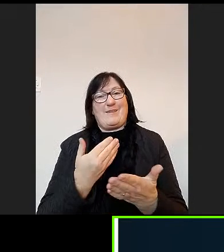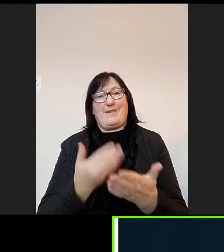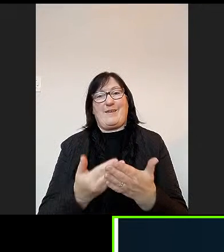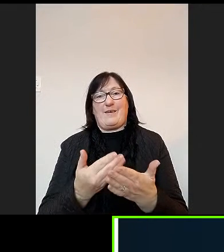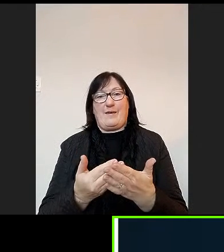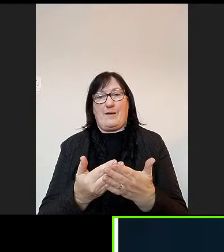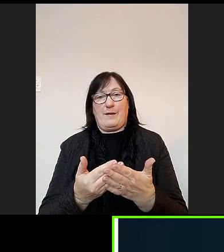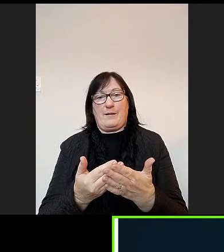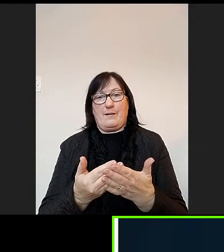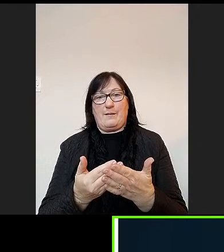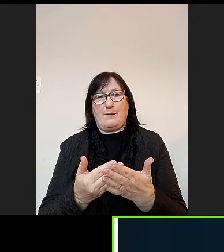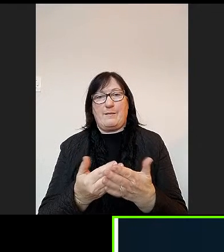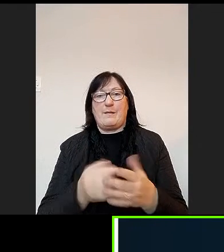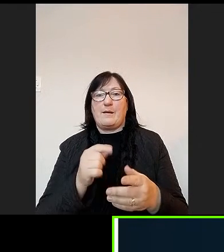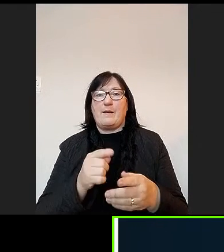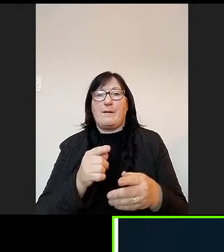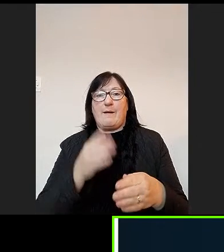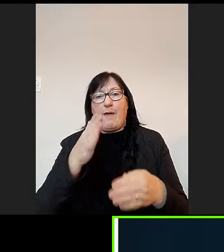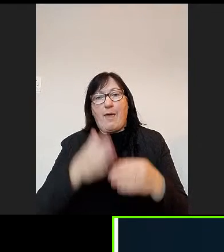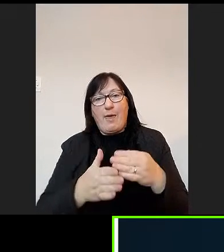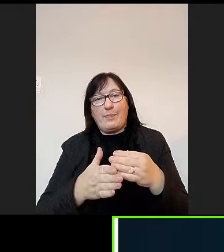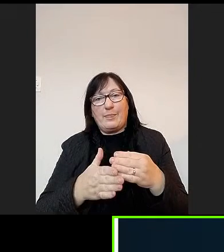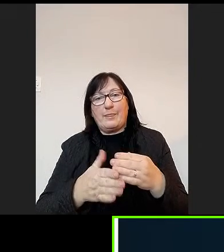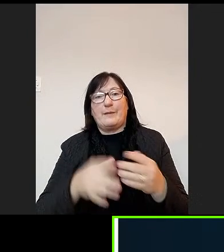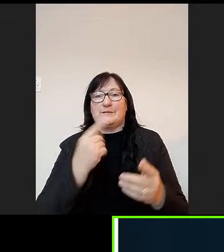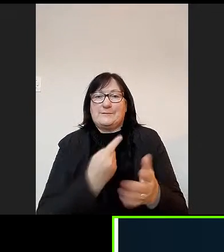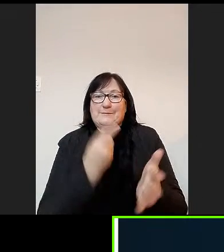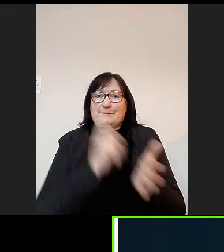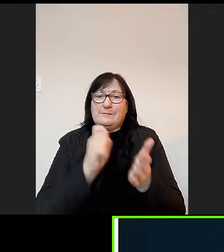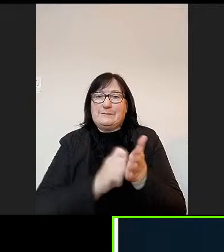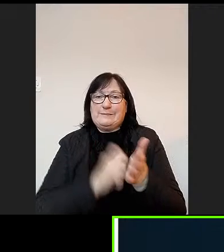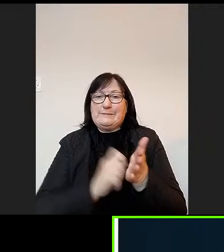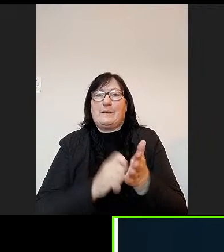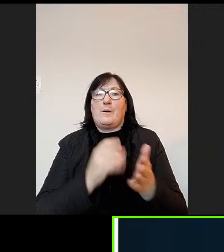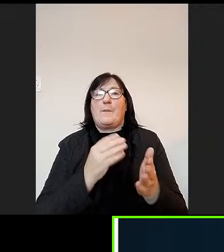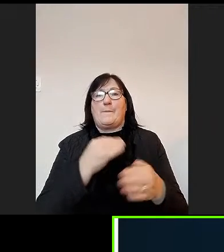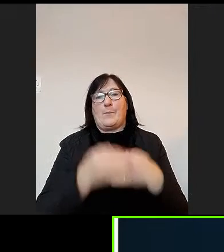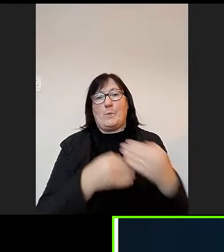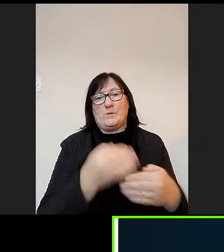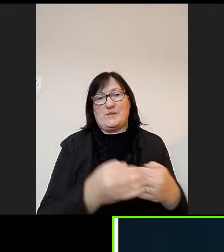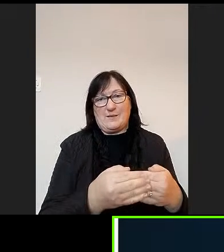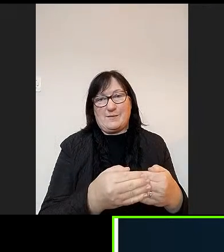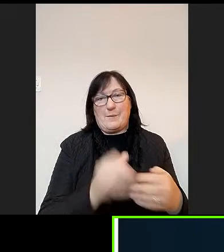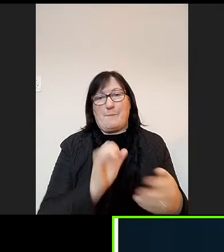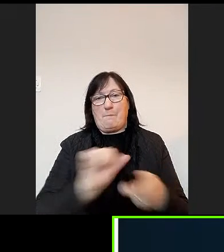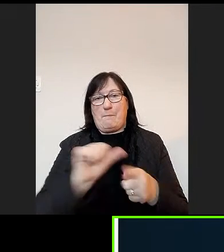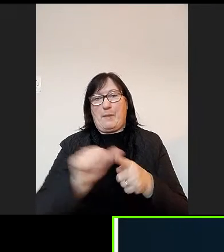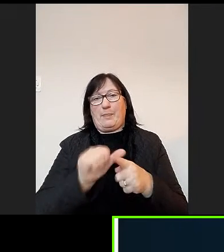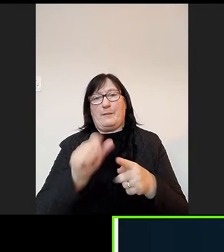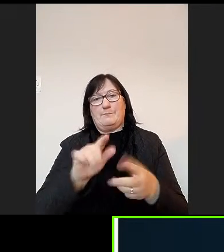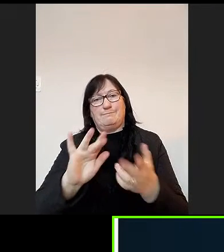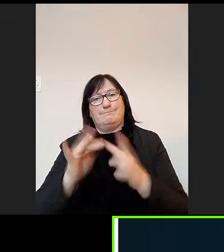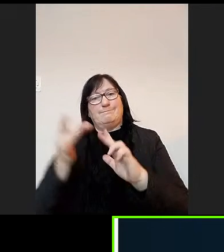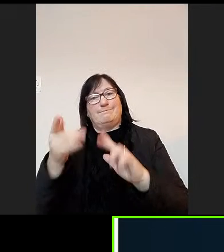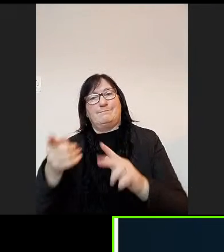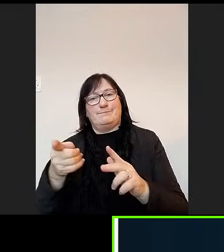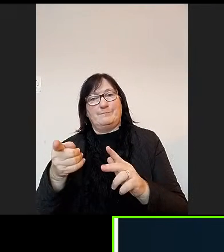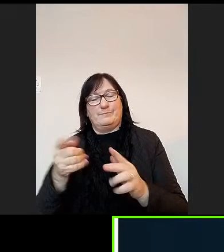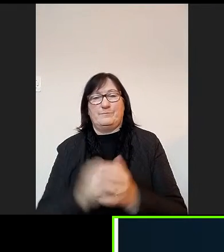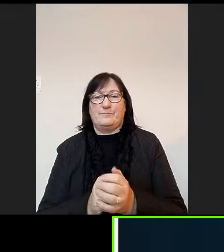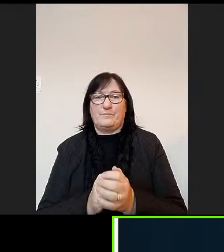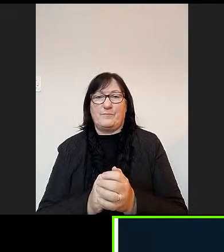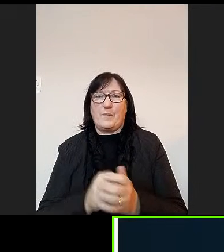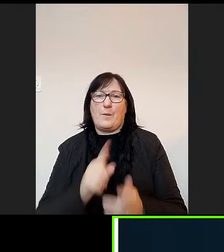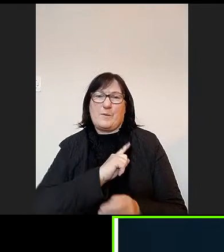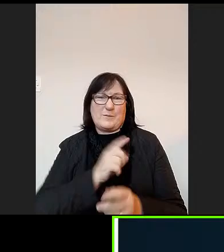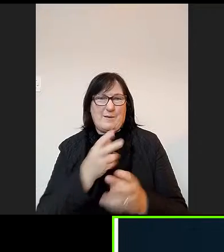manual process. Because it is proving to be very disastrous to our clients' businesses. It